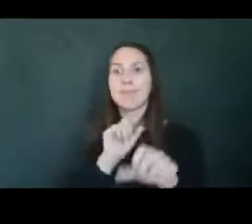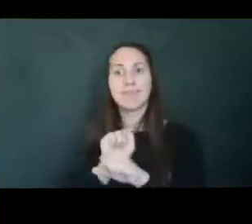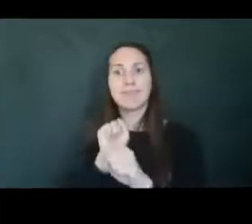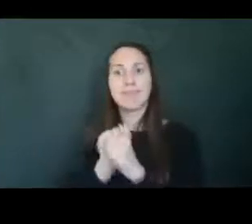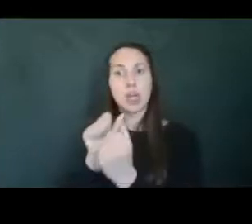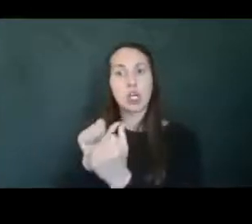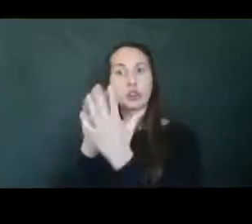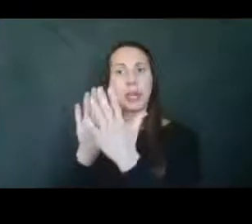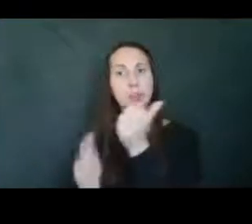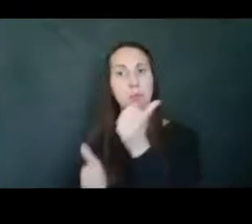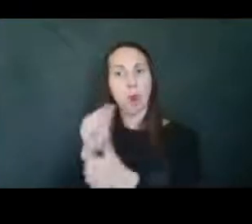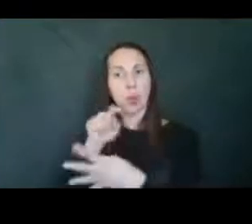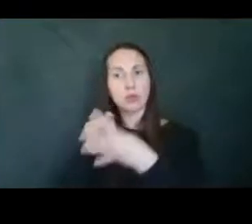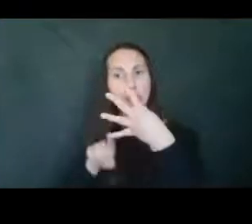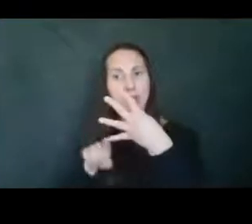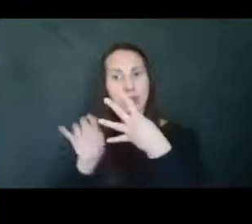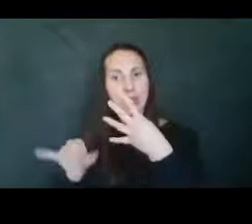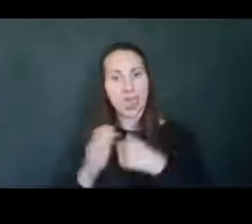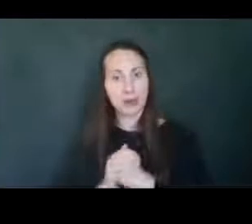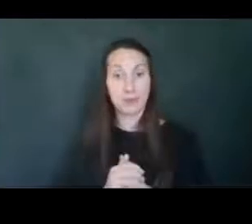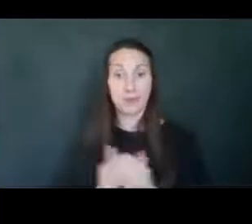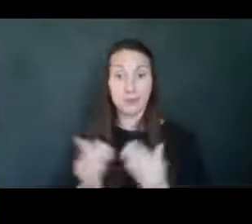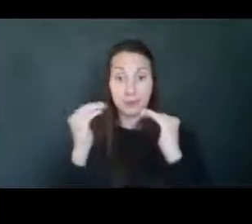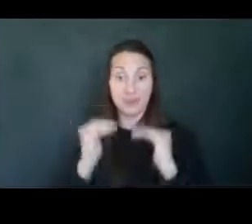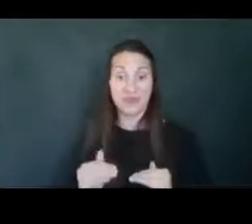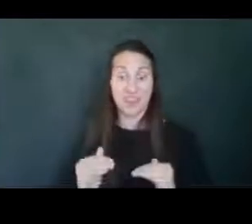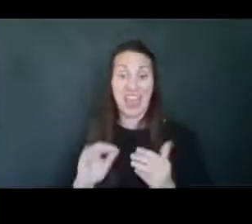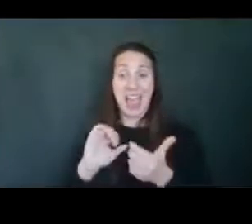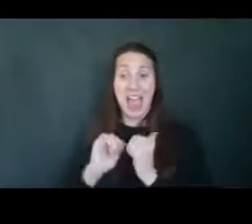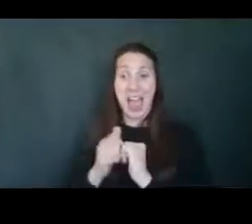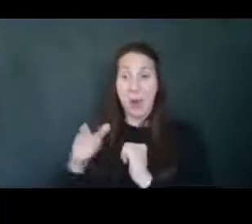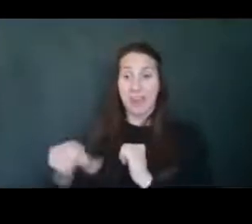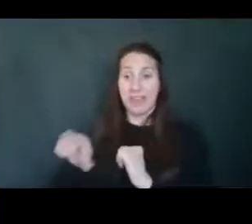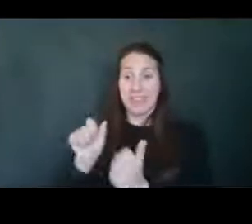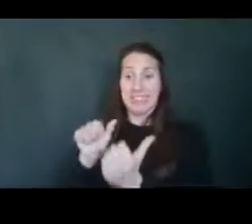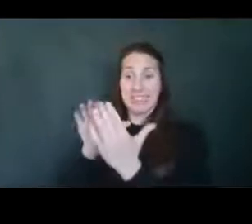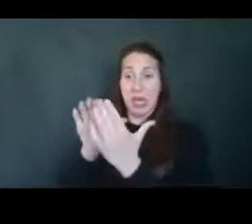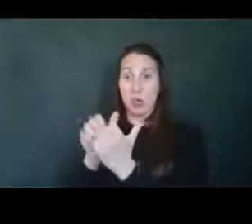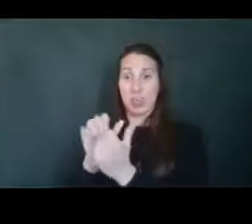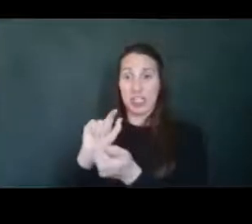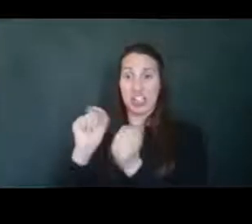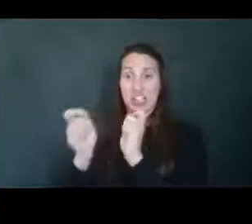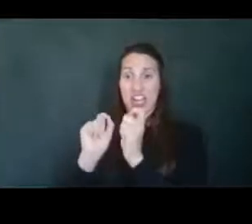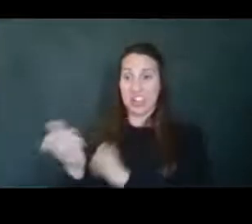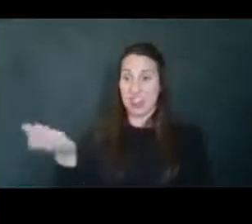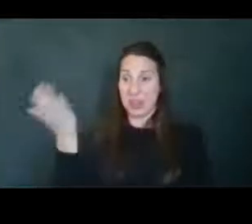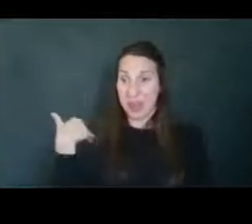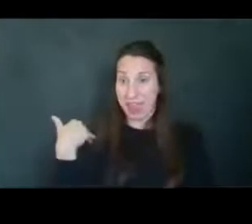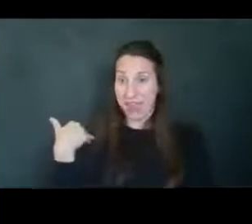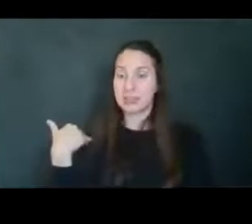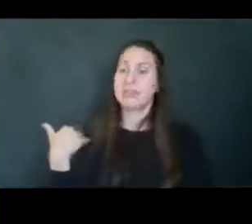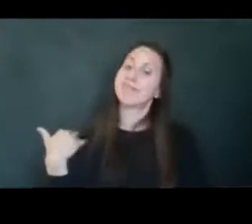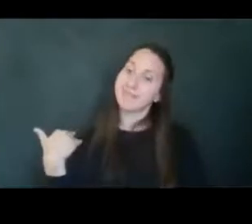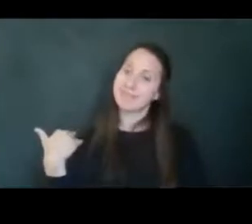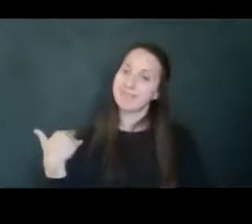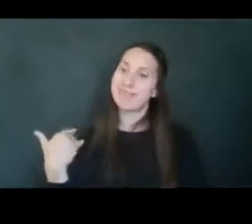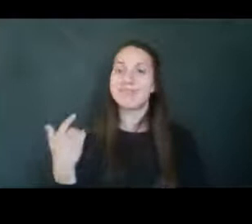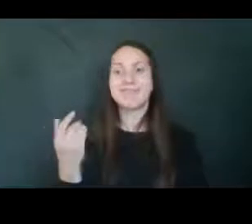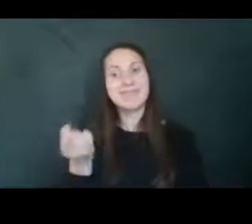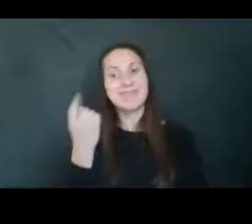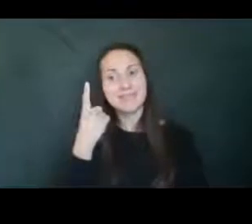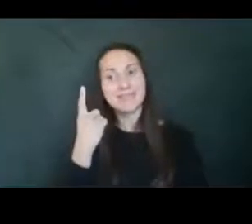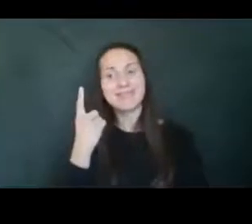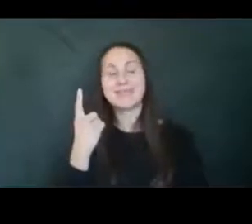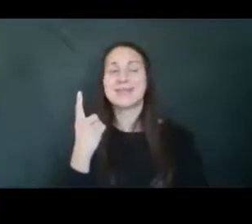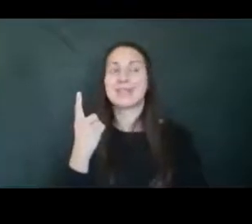how has the synagogue dealt with this change in the past? Never underestimate the power of resistance to change. This is a very